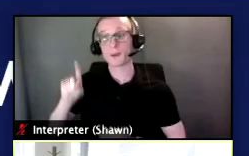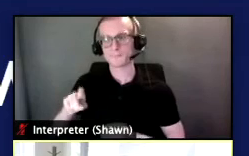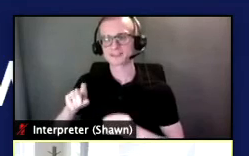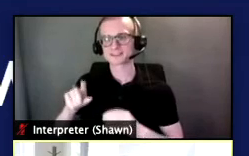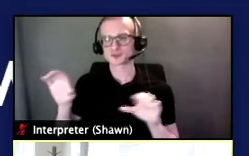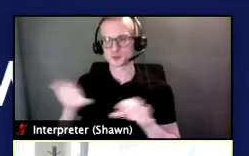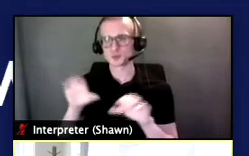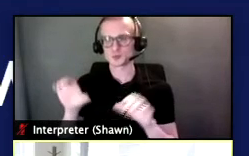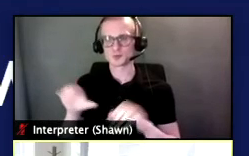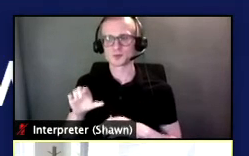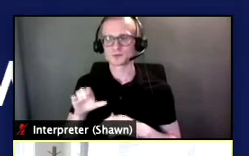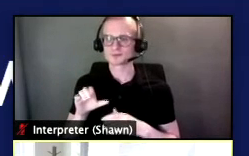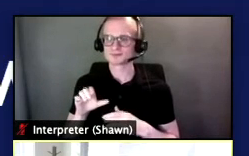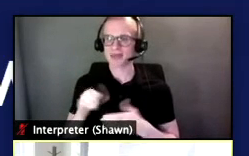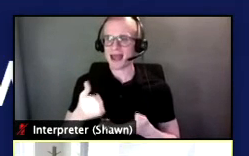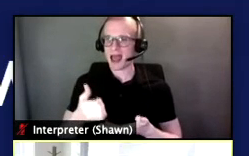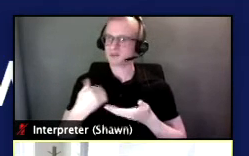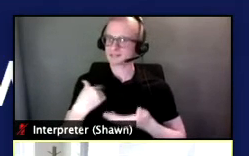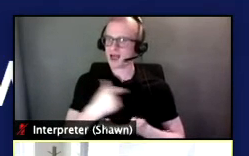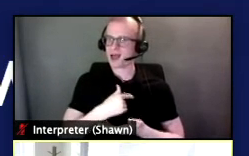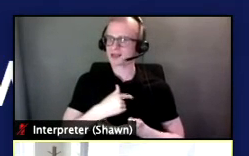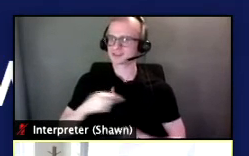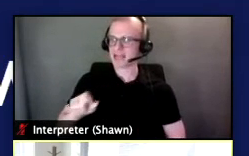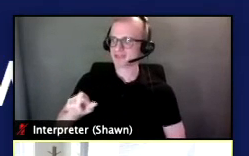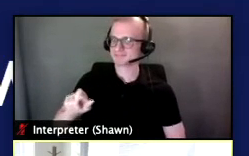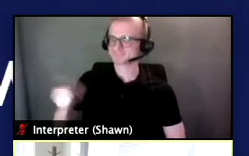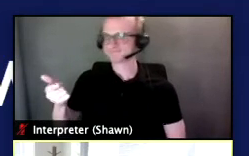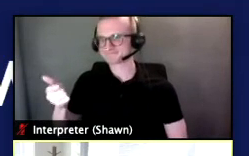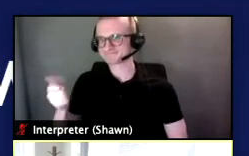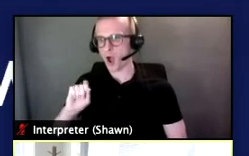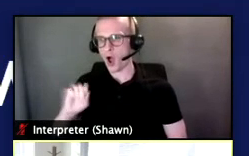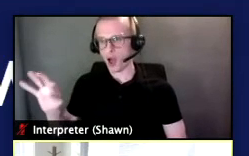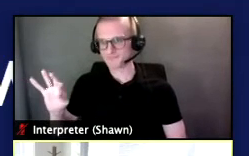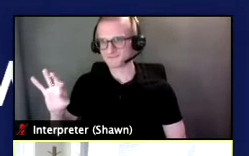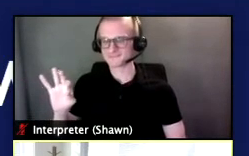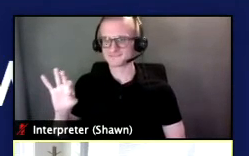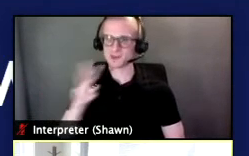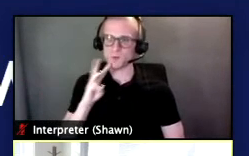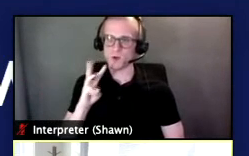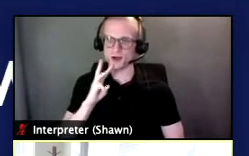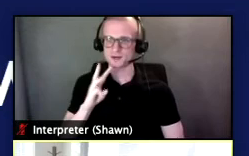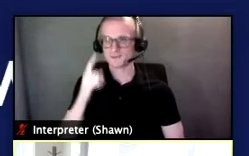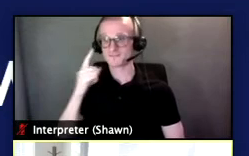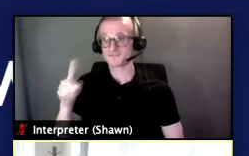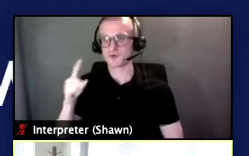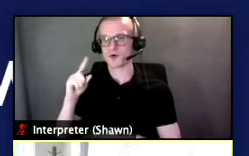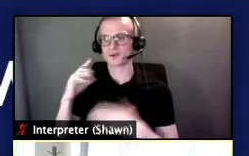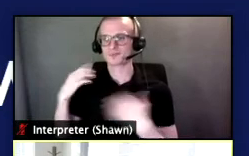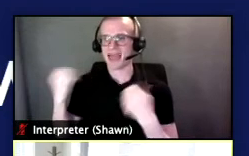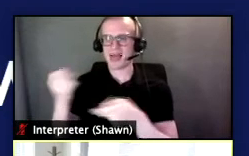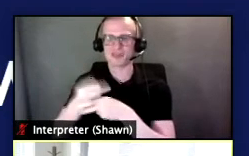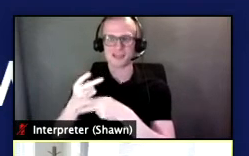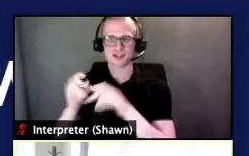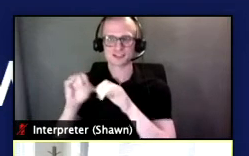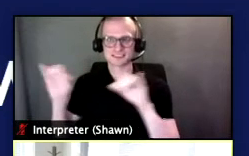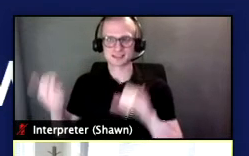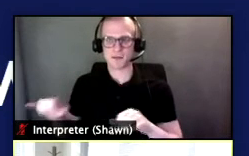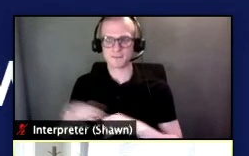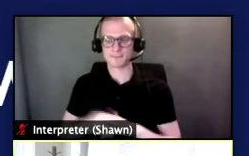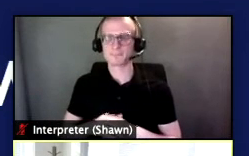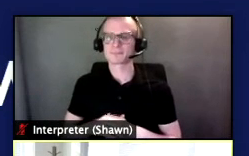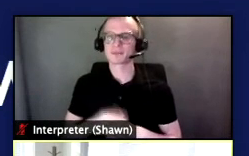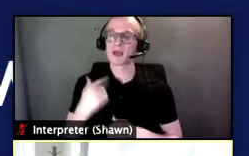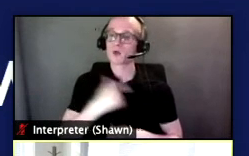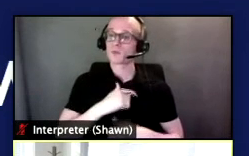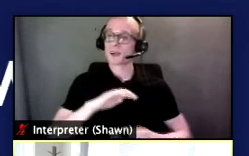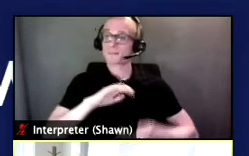much as we can to shut down the flow going into our healthcare system. We're working with the Colorado Hospital